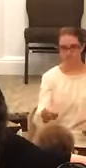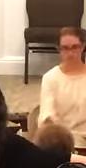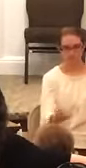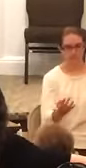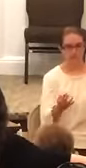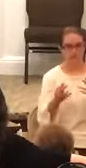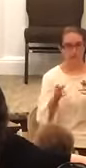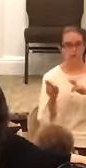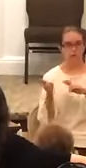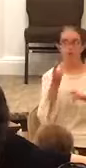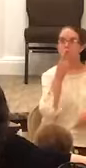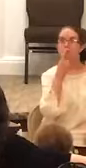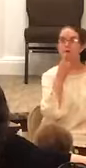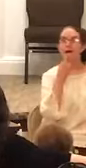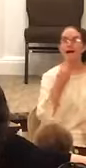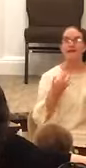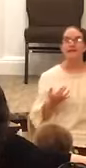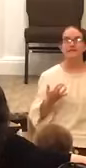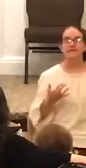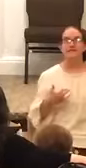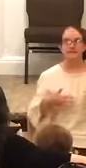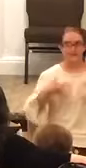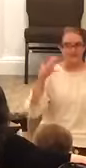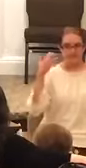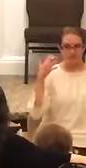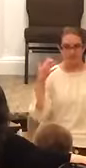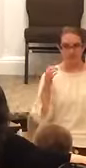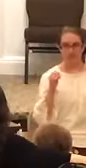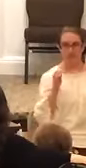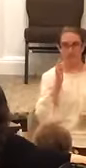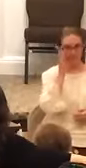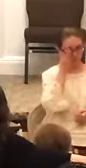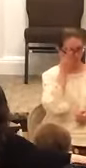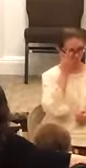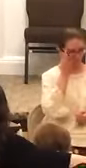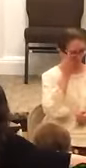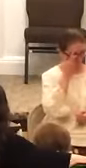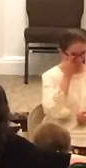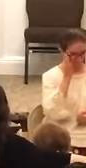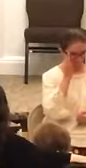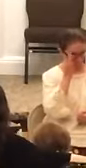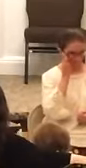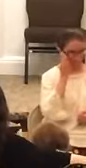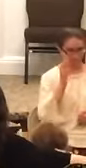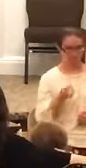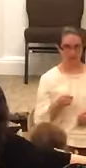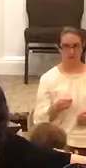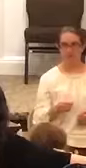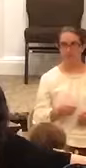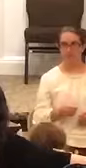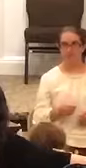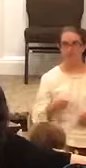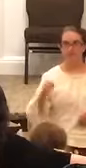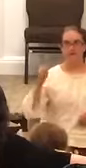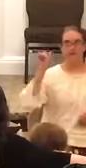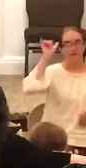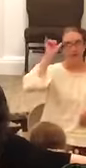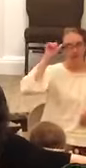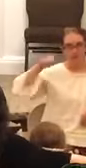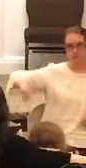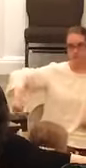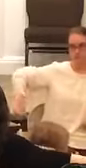and get it red hot. This has got to be painful. Just thinking about it makes me cringe. Uh-huh. And then he would take that thing, he would stick it on that cow's